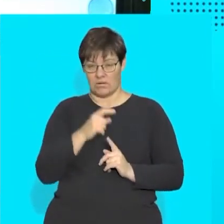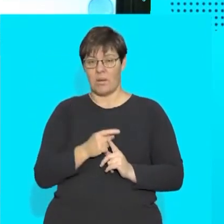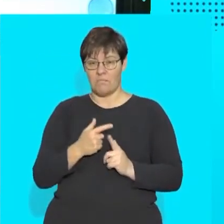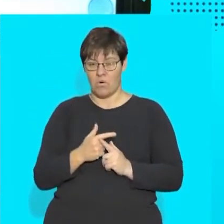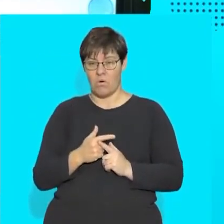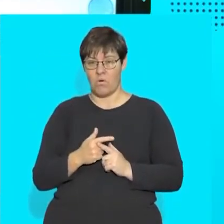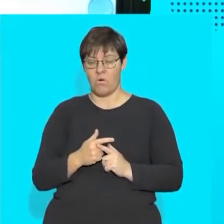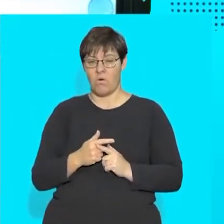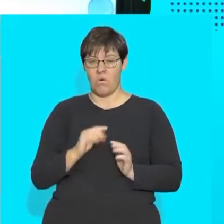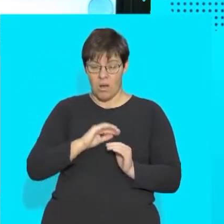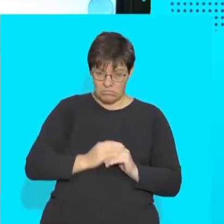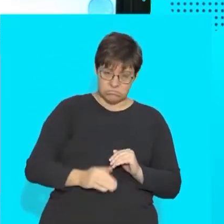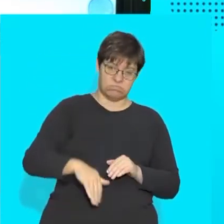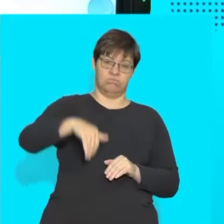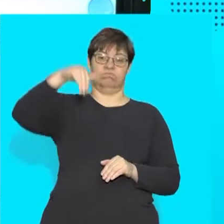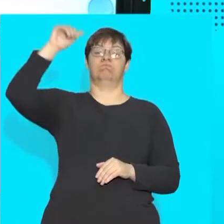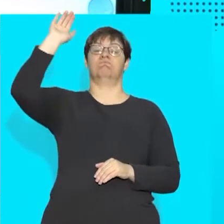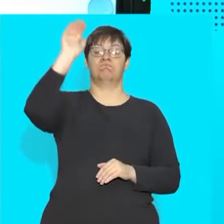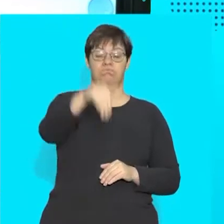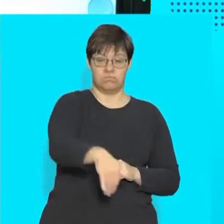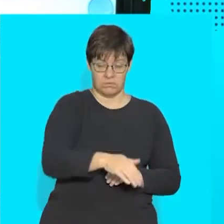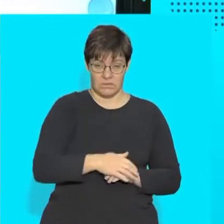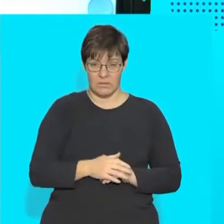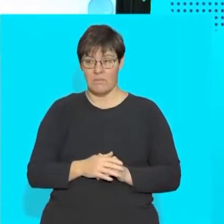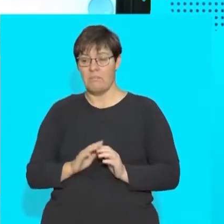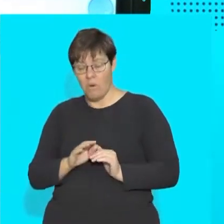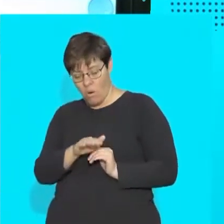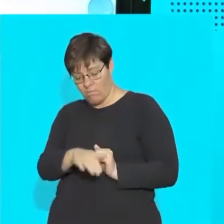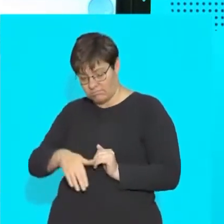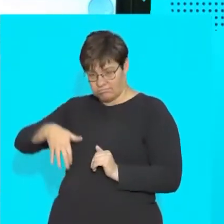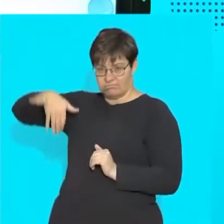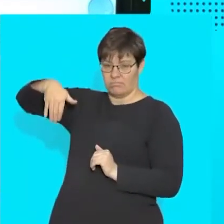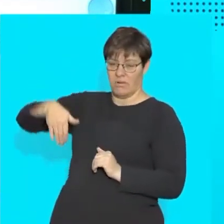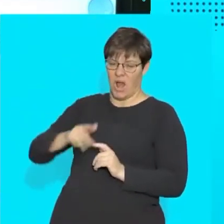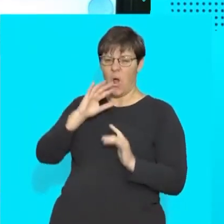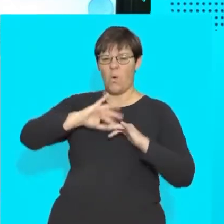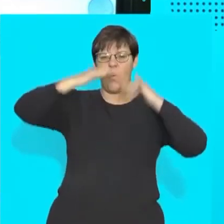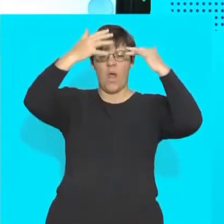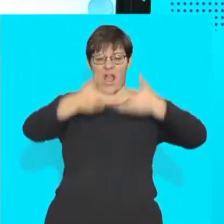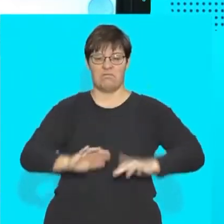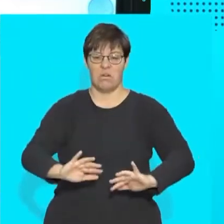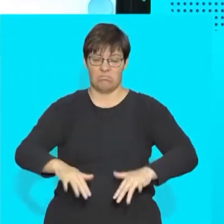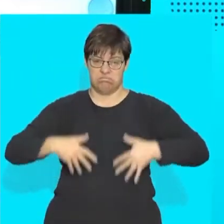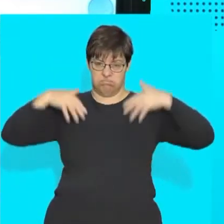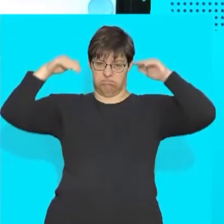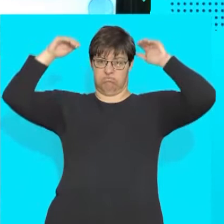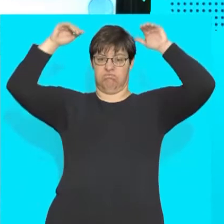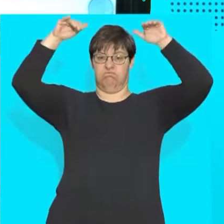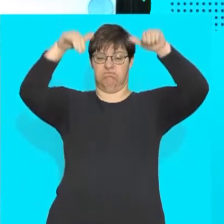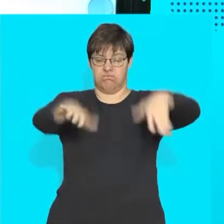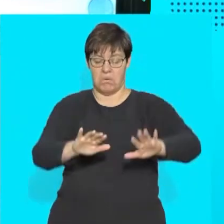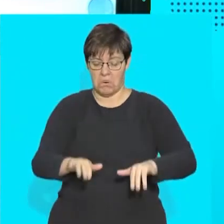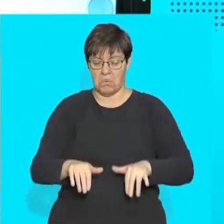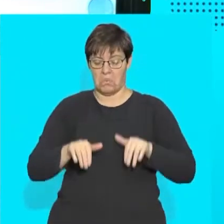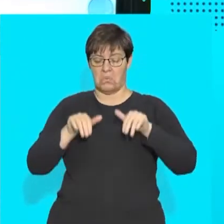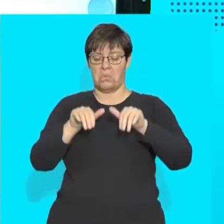like the amplitude of a wave. All right, so it's a bigger amplitude. It's the same